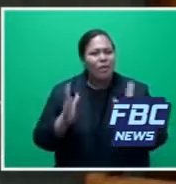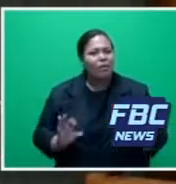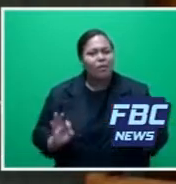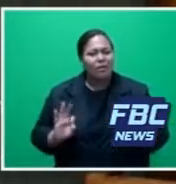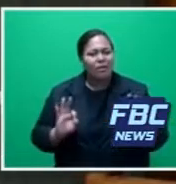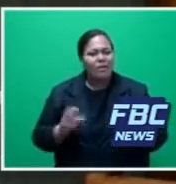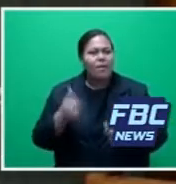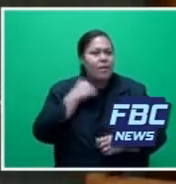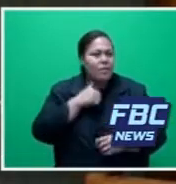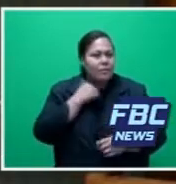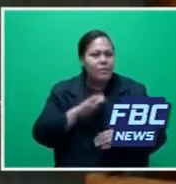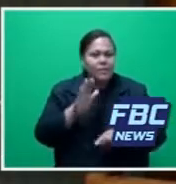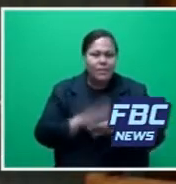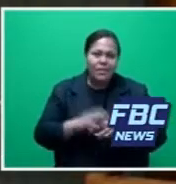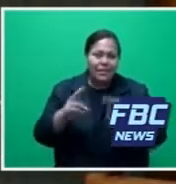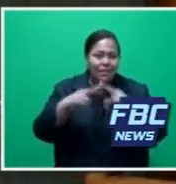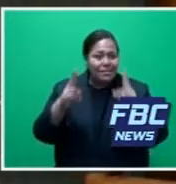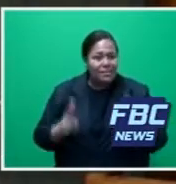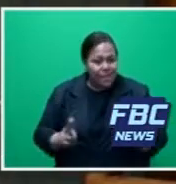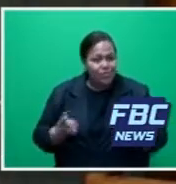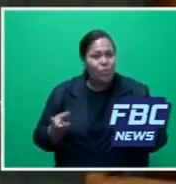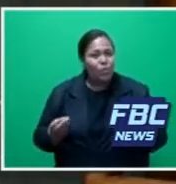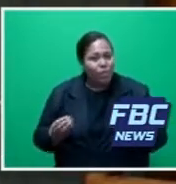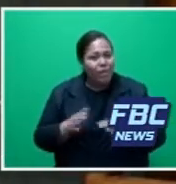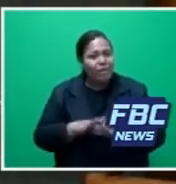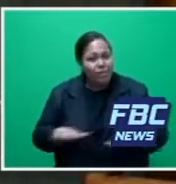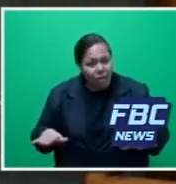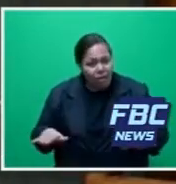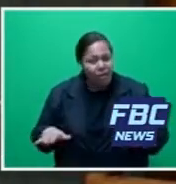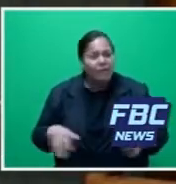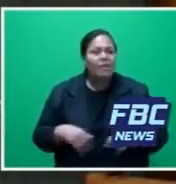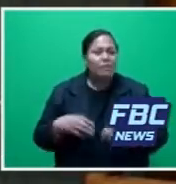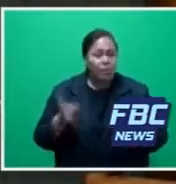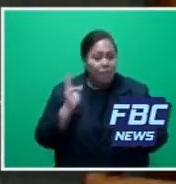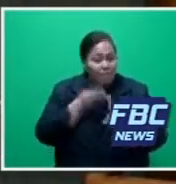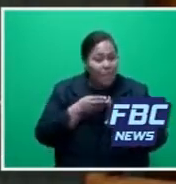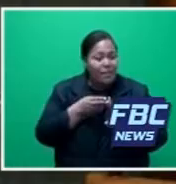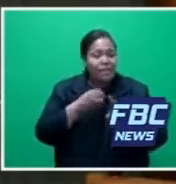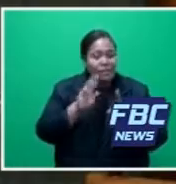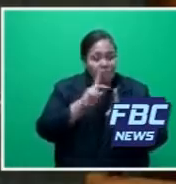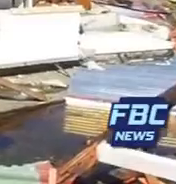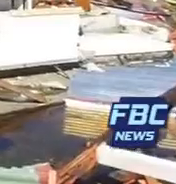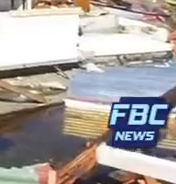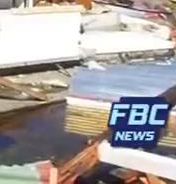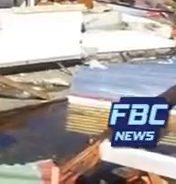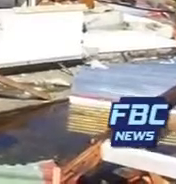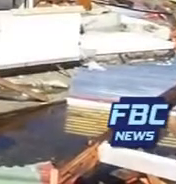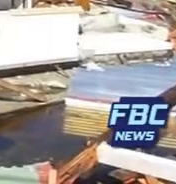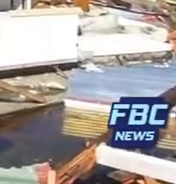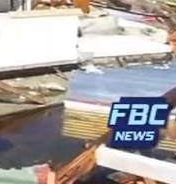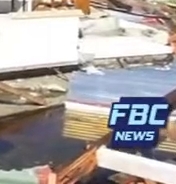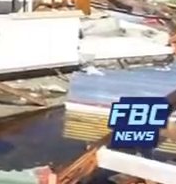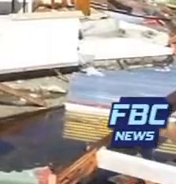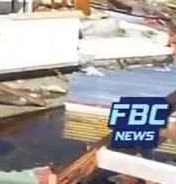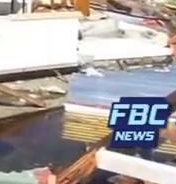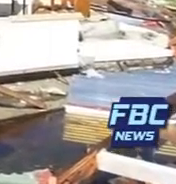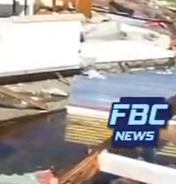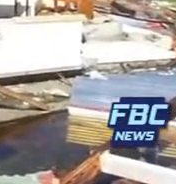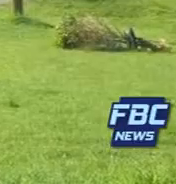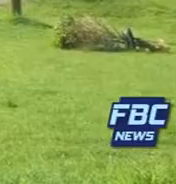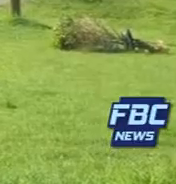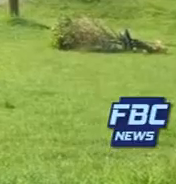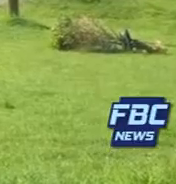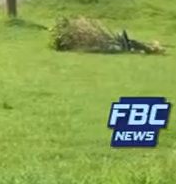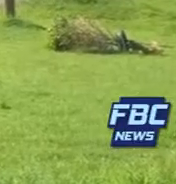in tents on the wet floors, the main priority for the government was to put a roof over their heads and books in their hands. There was a shift in